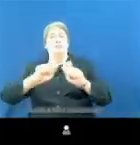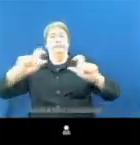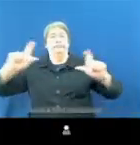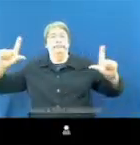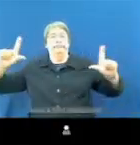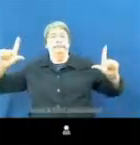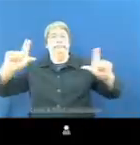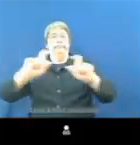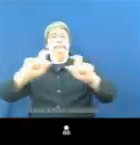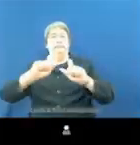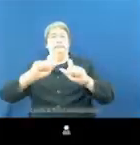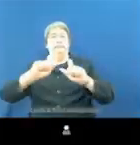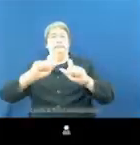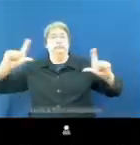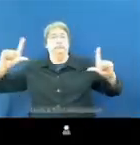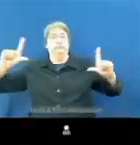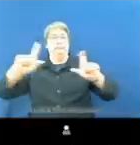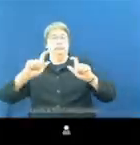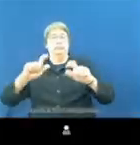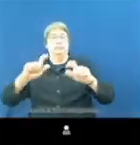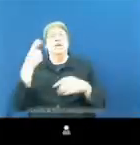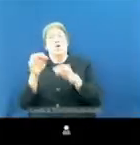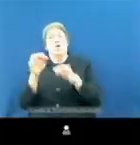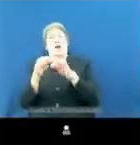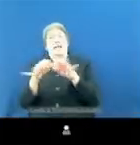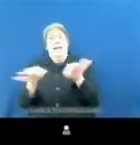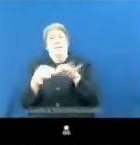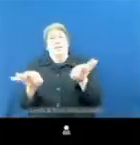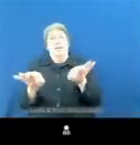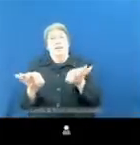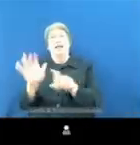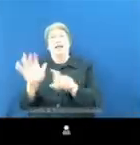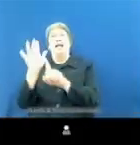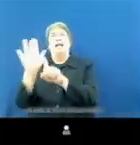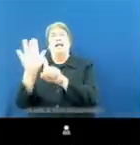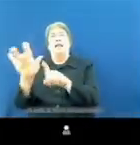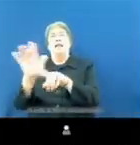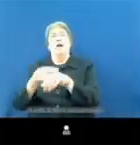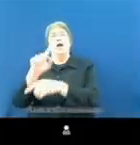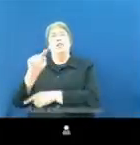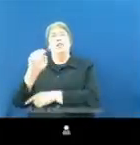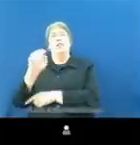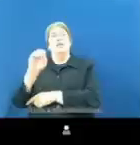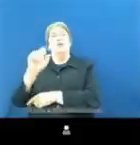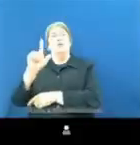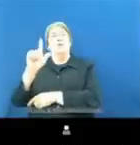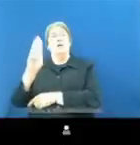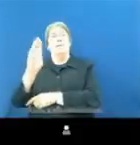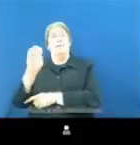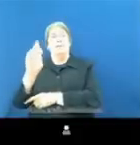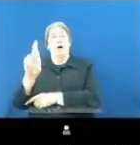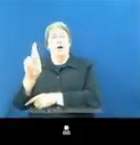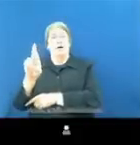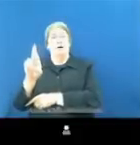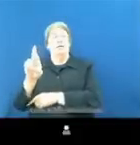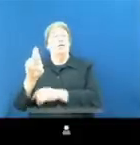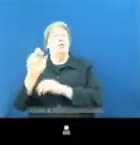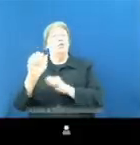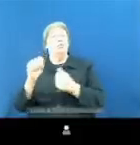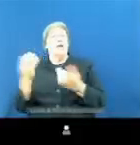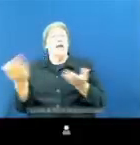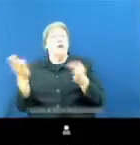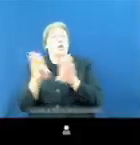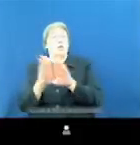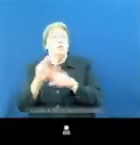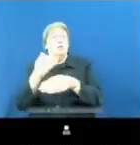captioning, click on the captioning icon on the toolbar. Windows can be closed or sized to